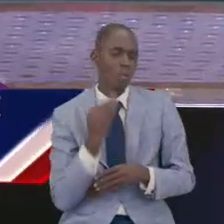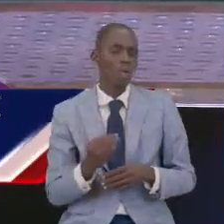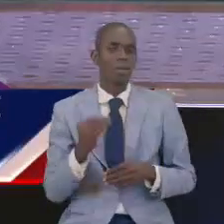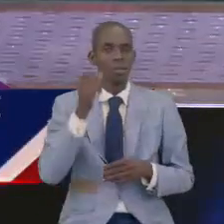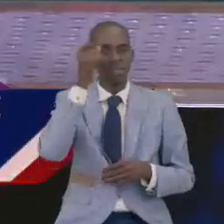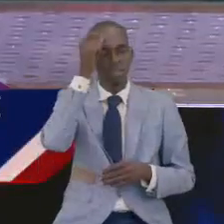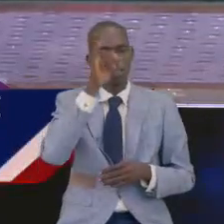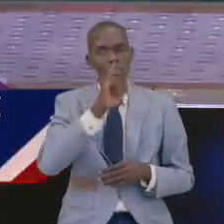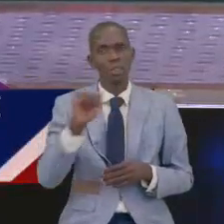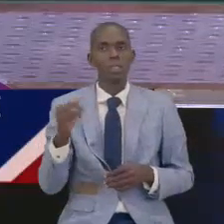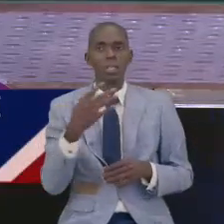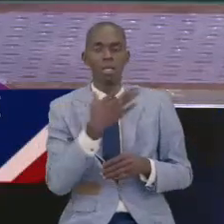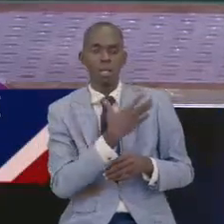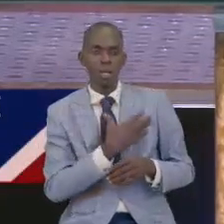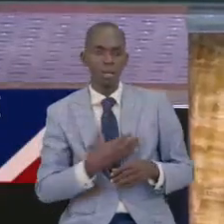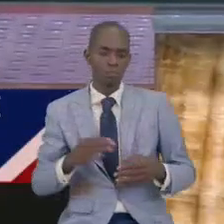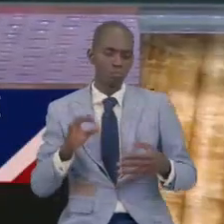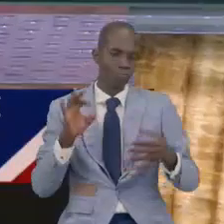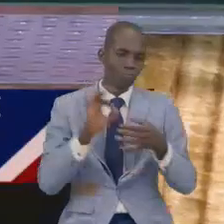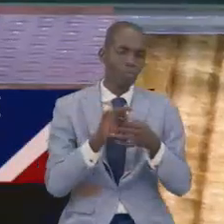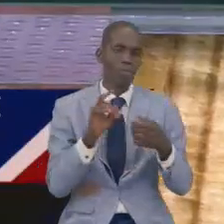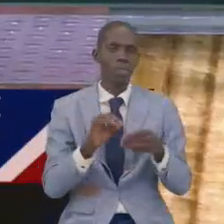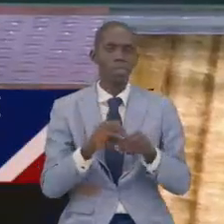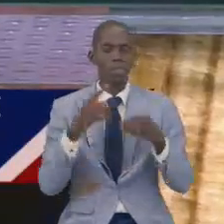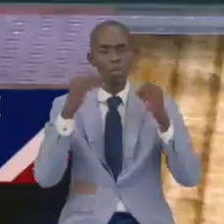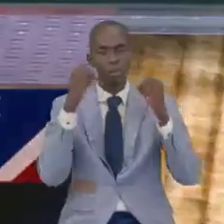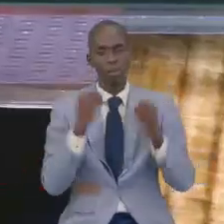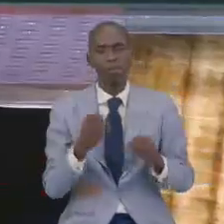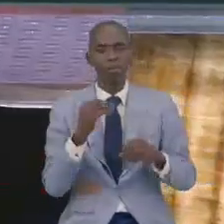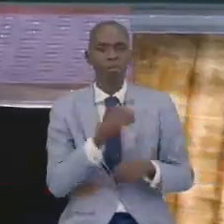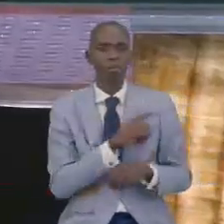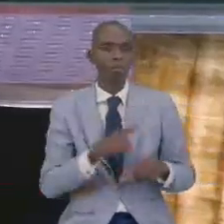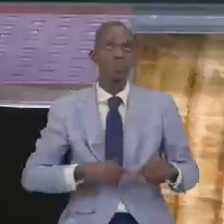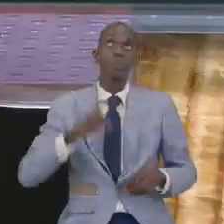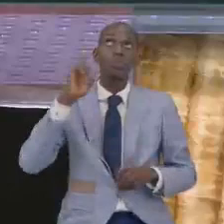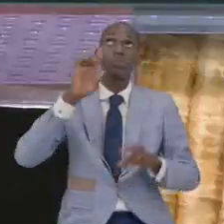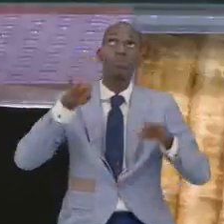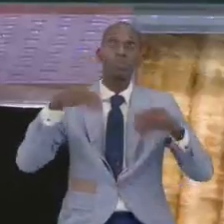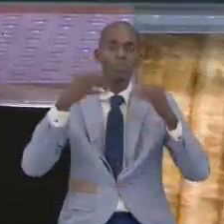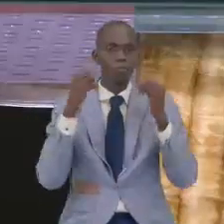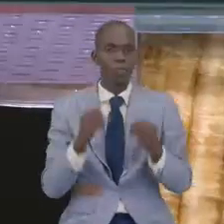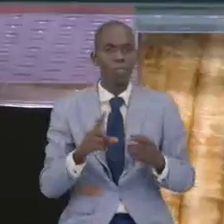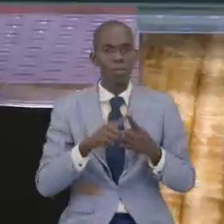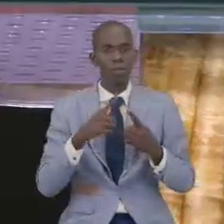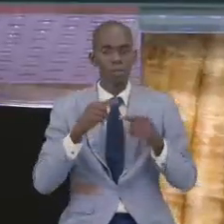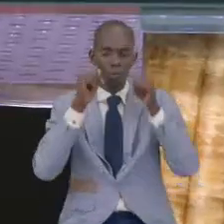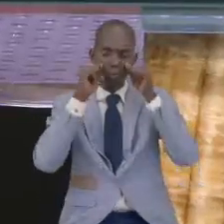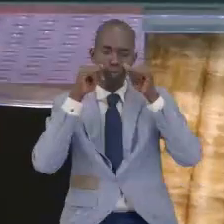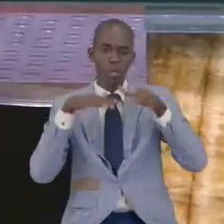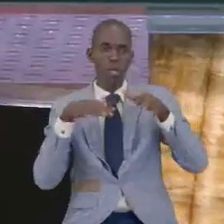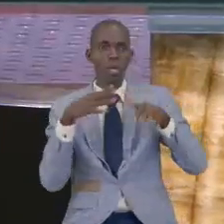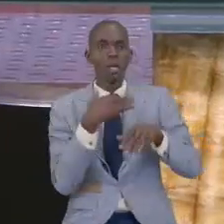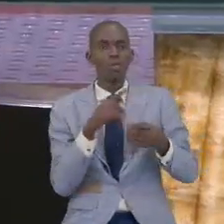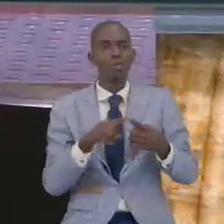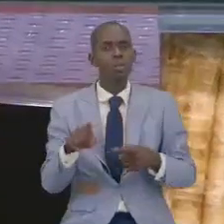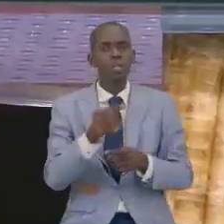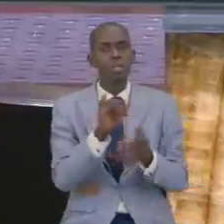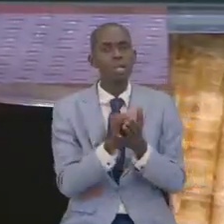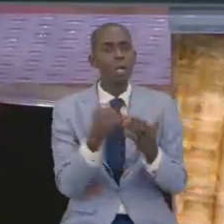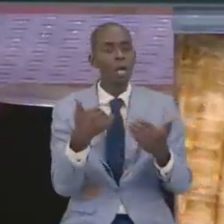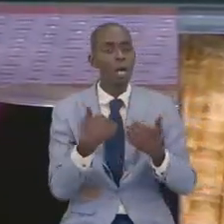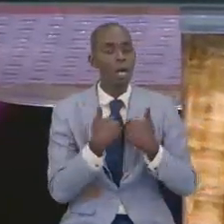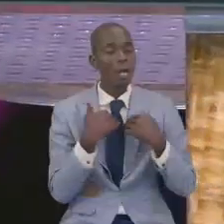of the power of the Lord. He giveth power to the faint, and to them that have no understanding,